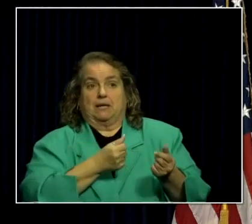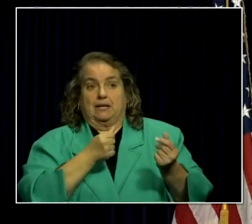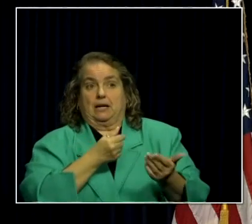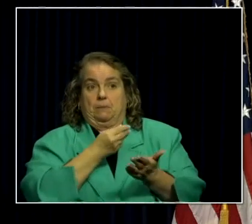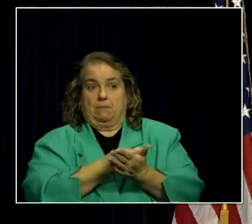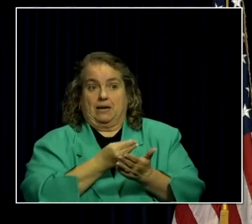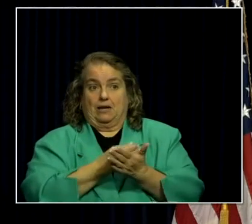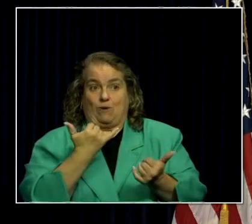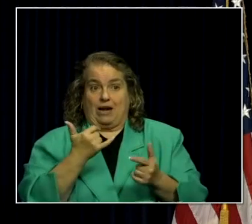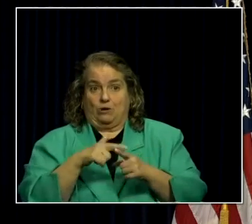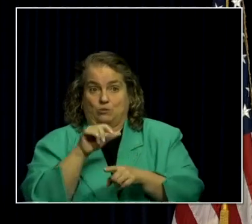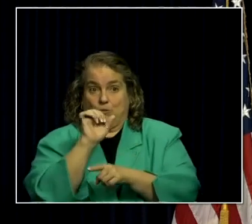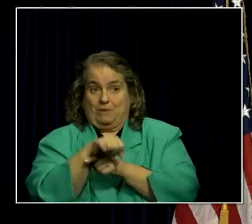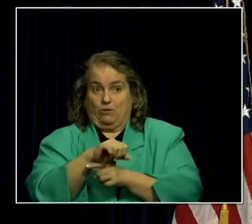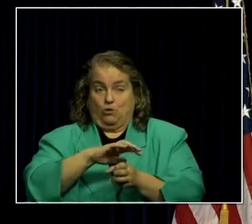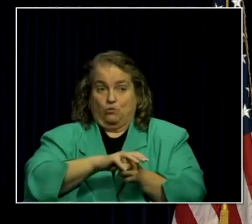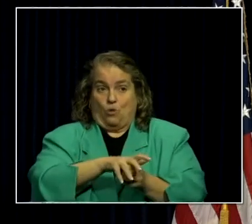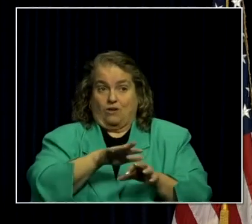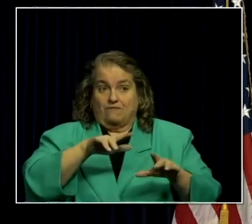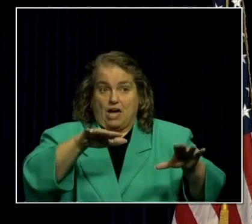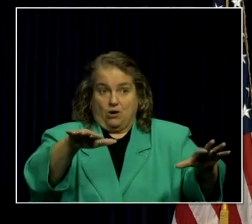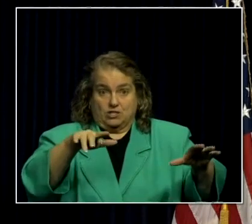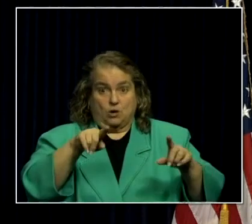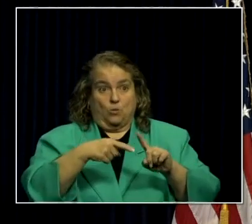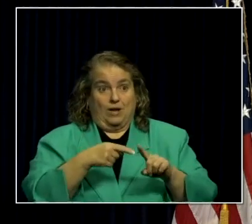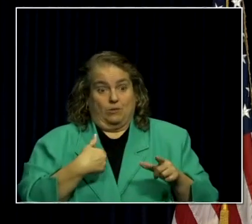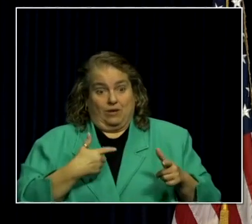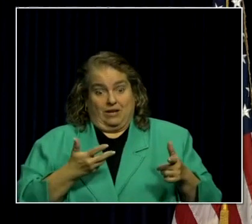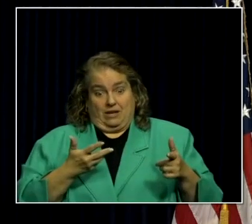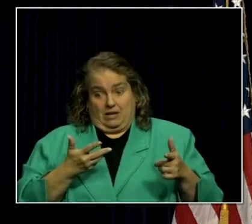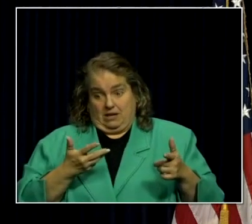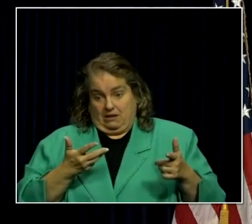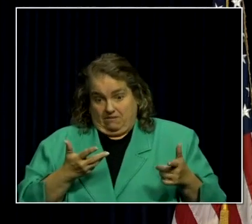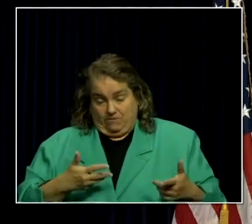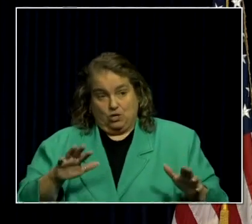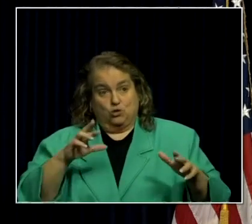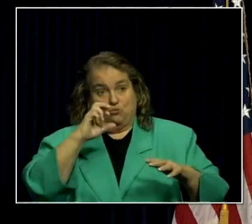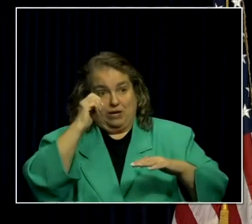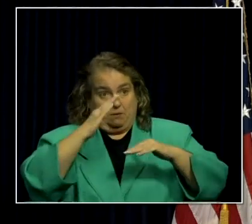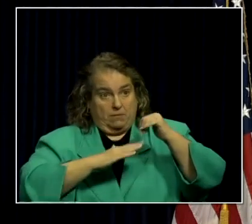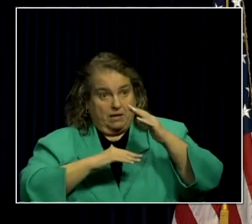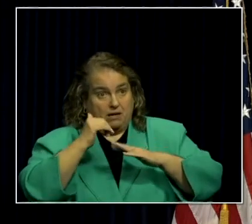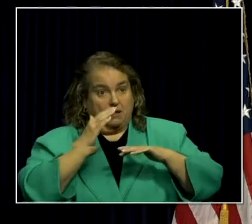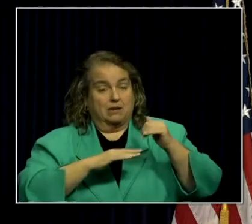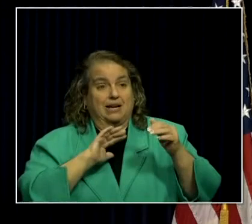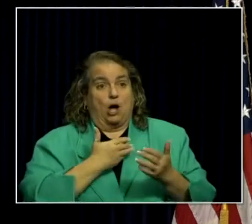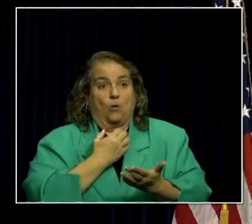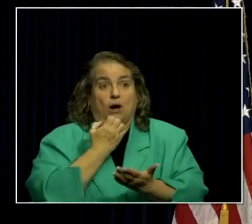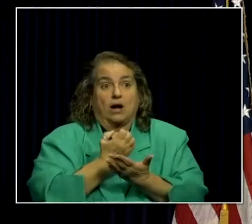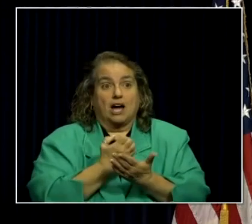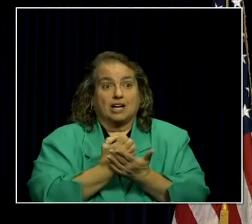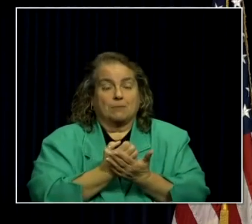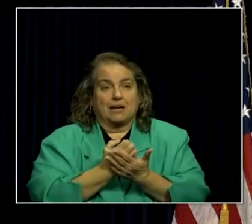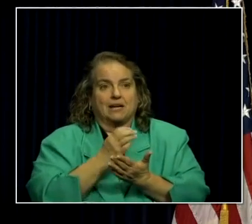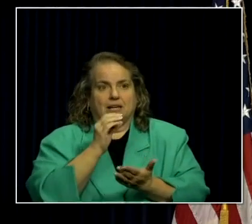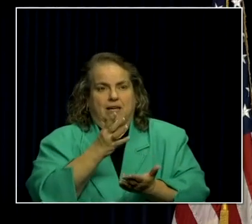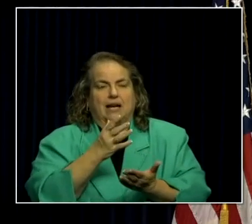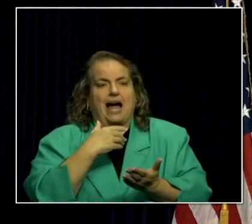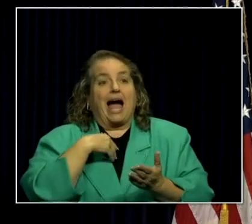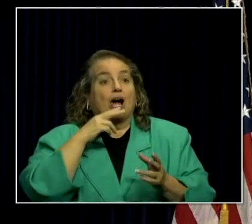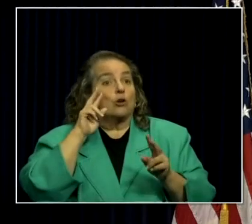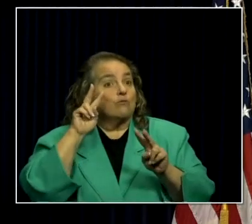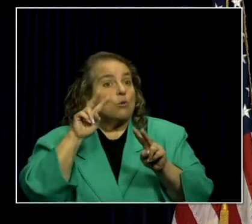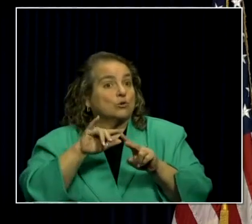this coronavirus. And as we eventually come out of this and we rebuild or restock in our economy, and listen, I look forward to the